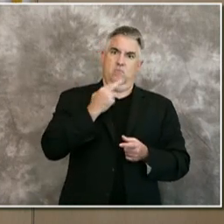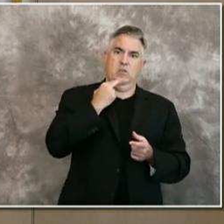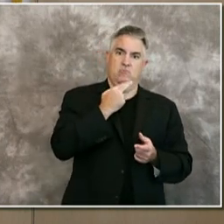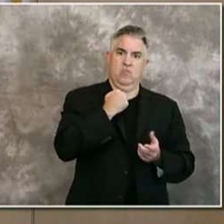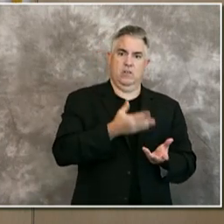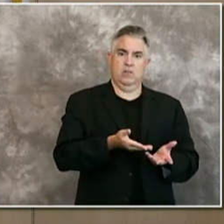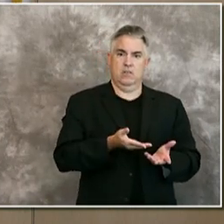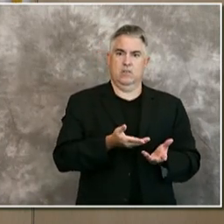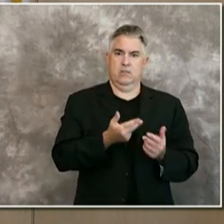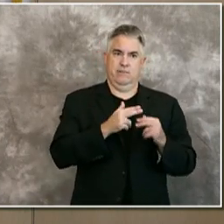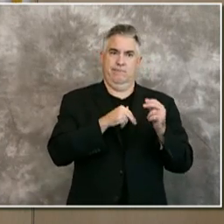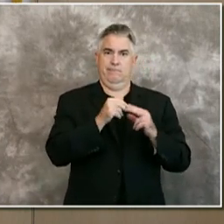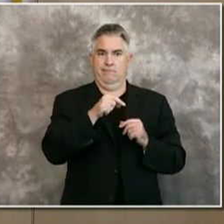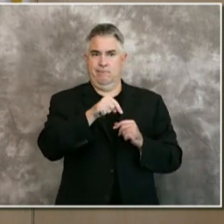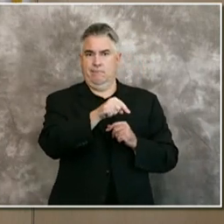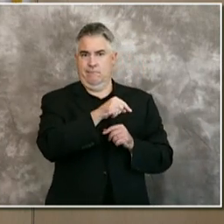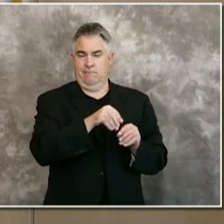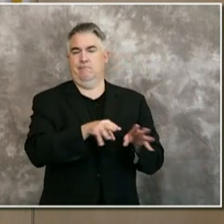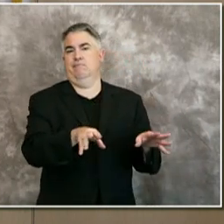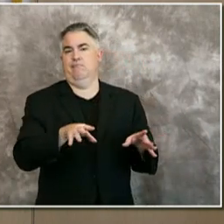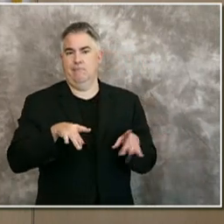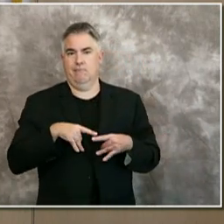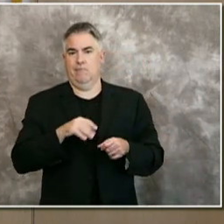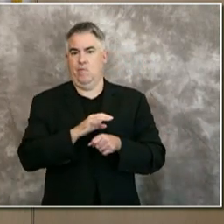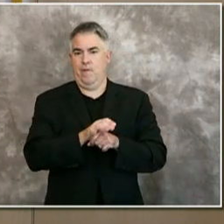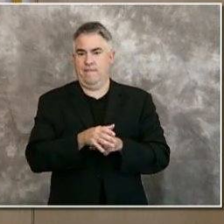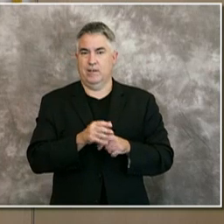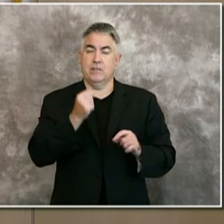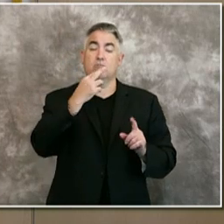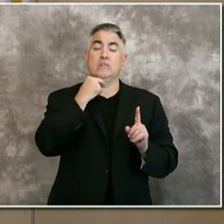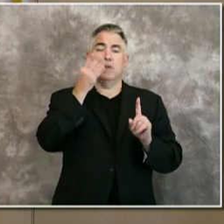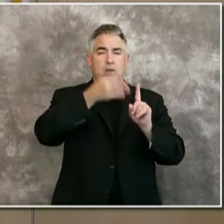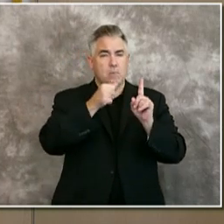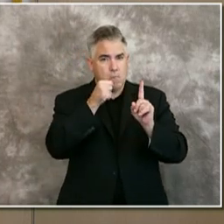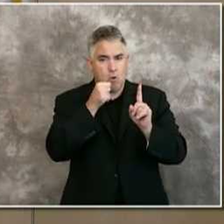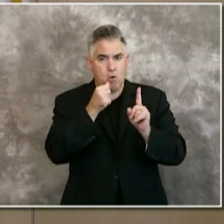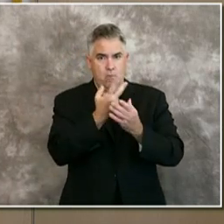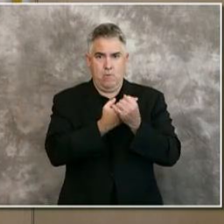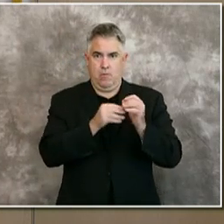facilities that have been identified as a community outbreak are in restaurants.